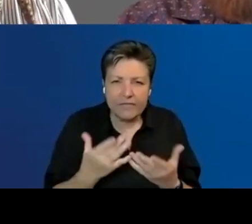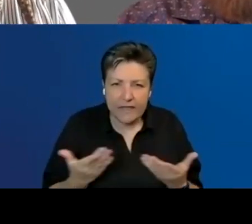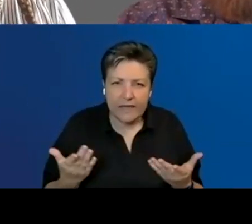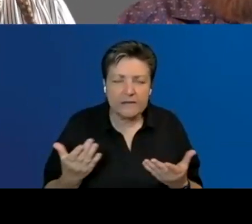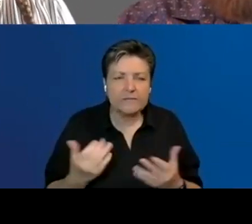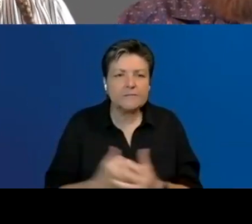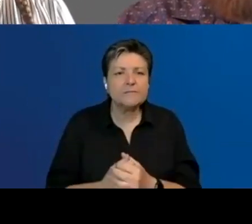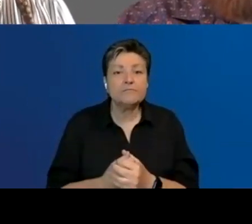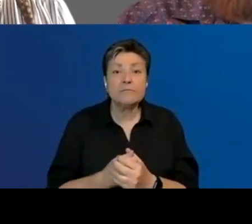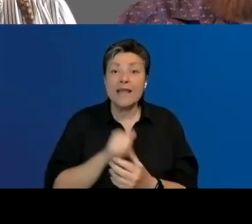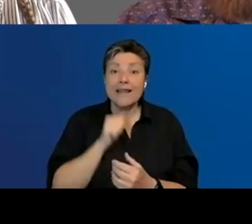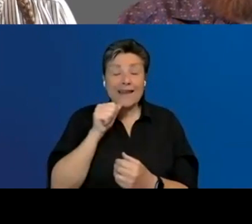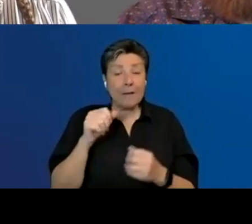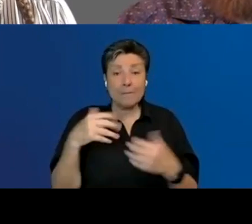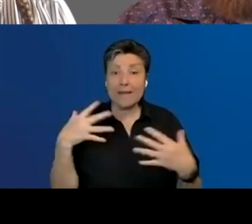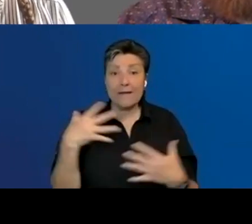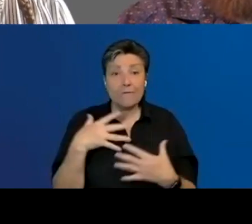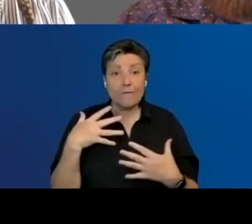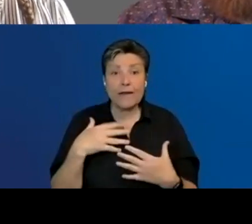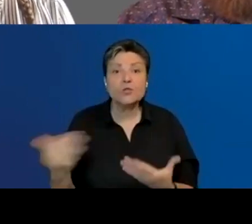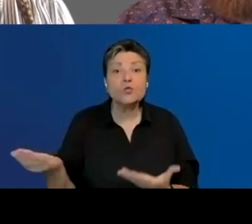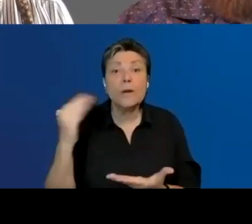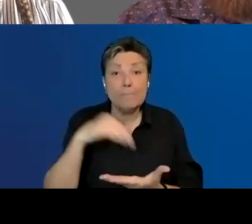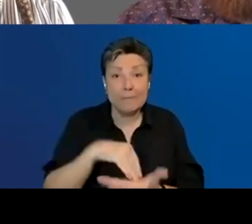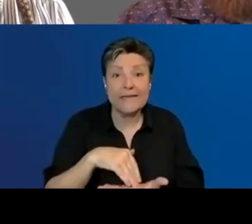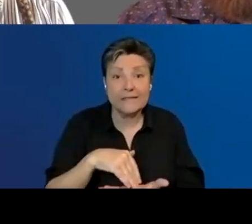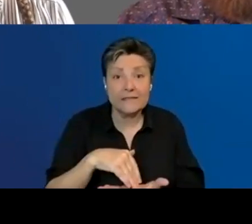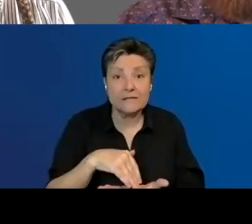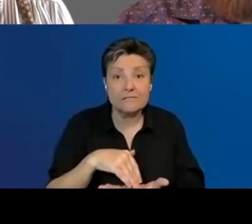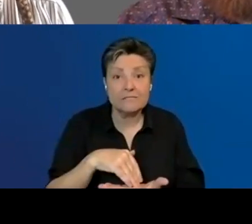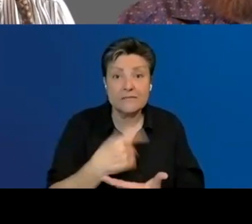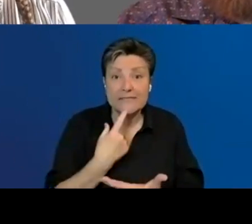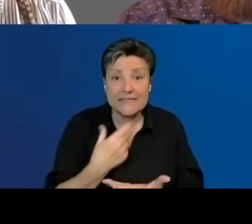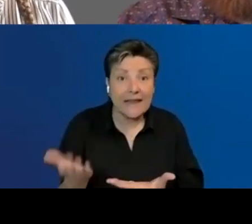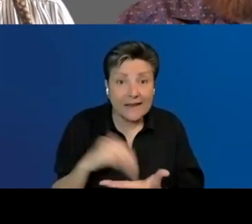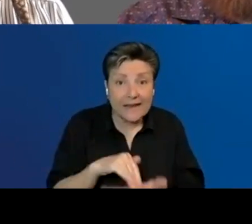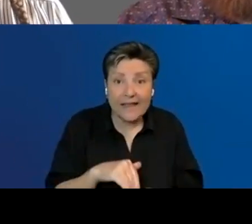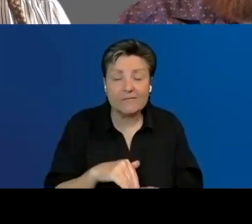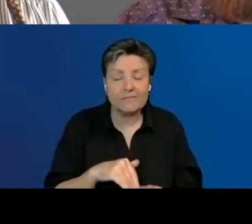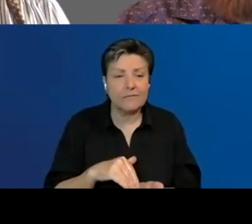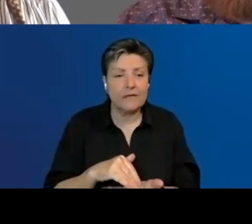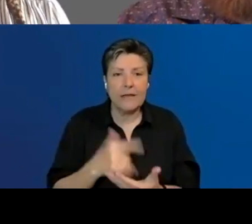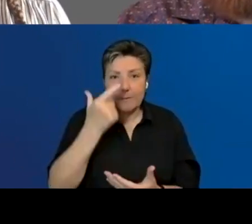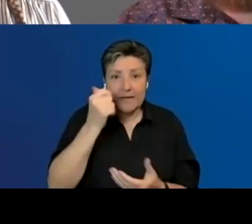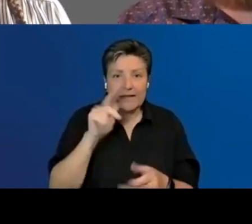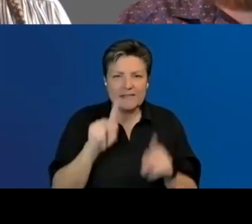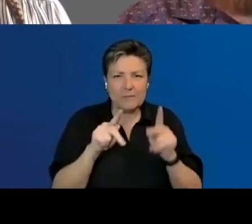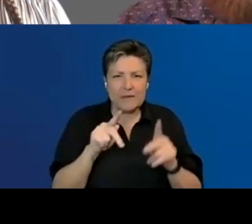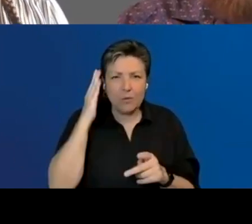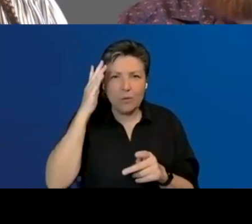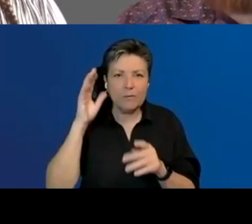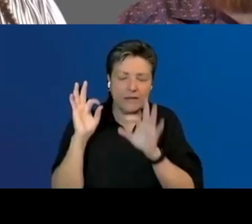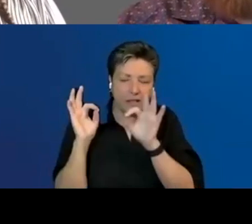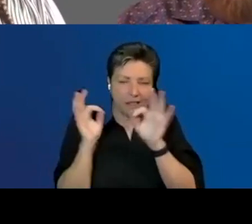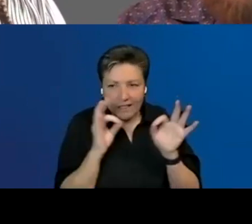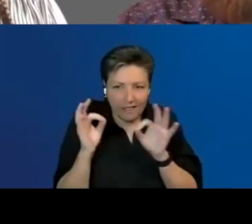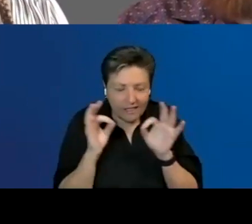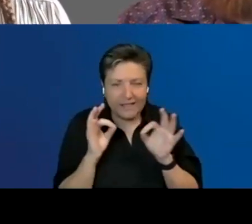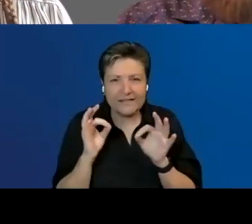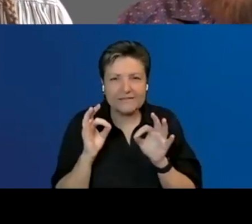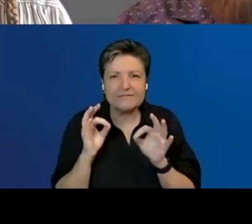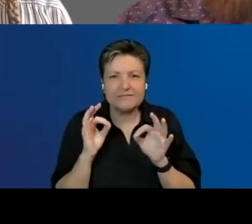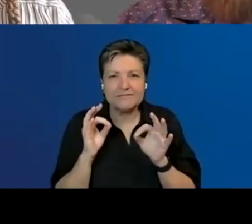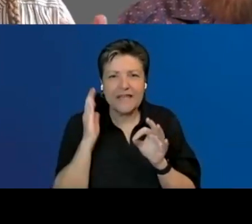and not being afraid to repeat things, because people are going to get distracted. They're